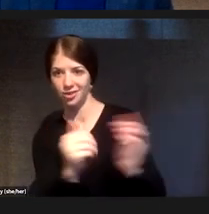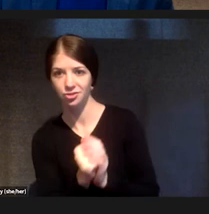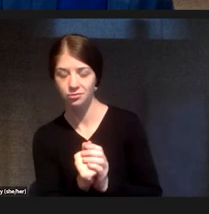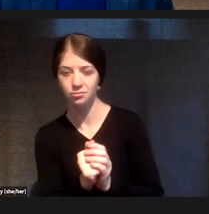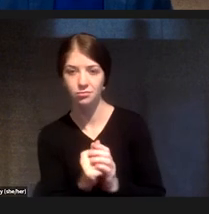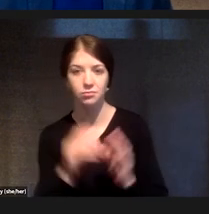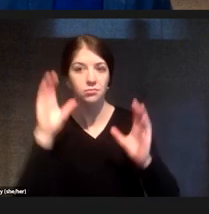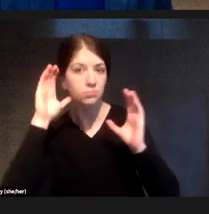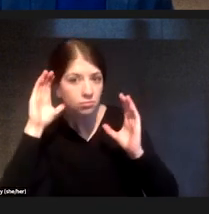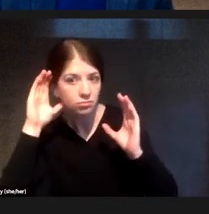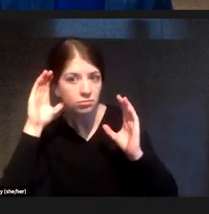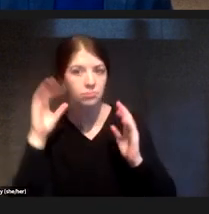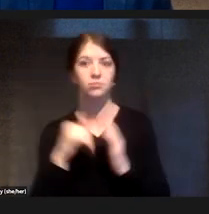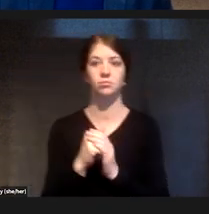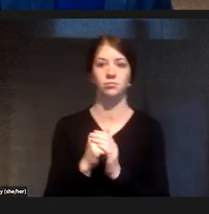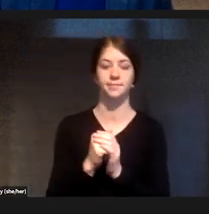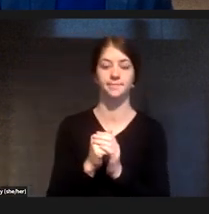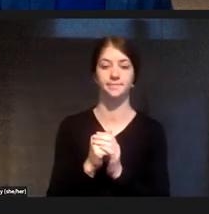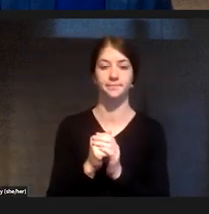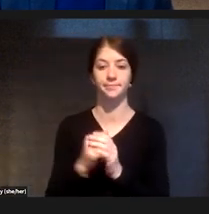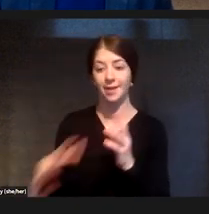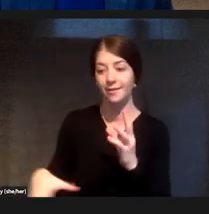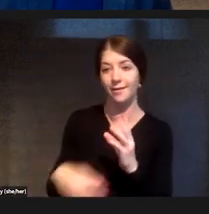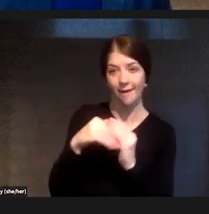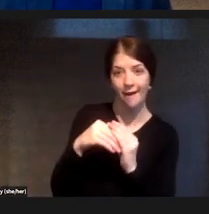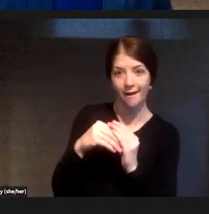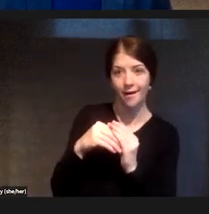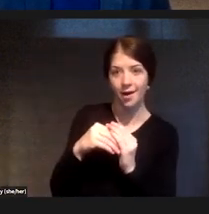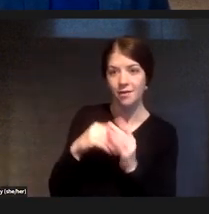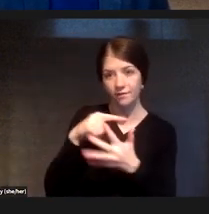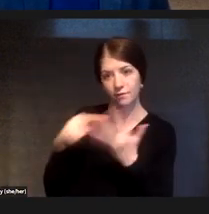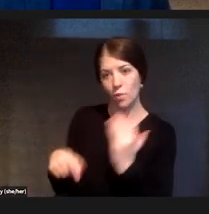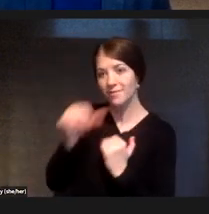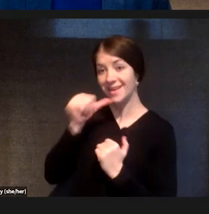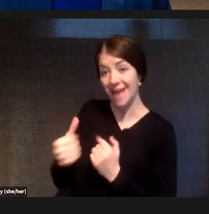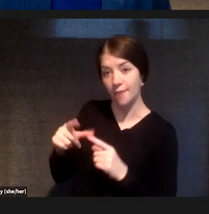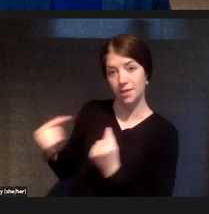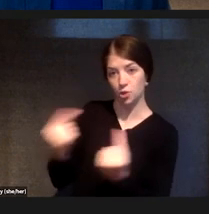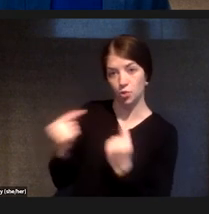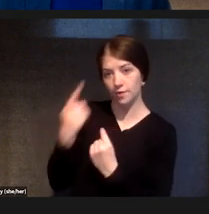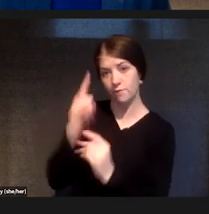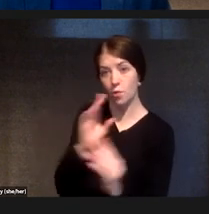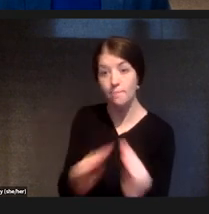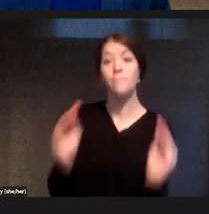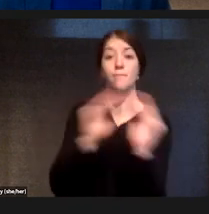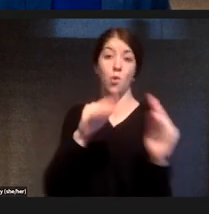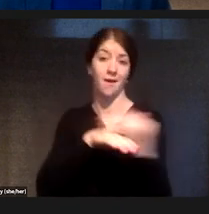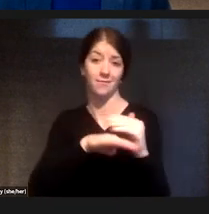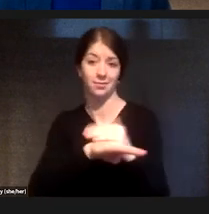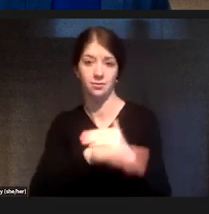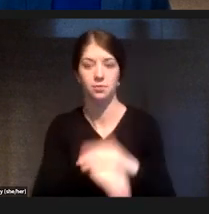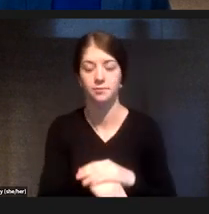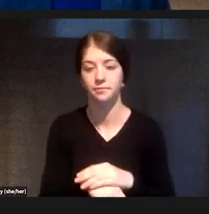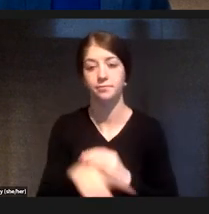and to recognize what are the things that we haven't been doing to then provide access for more. Because disability is still very